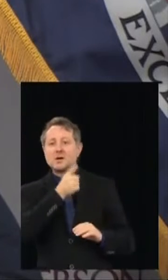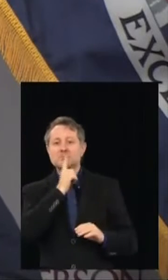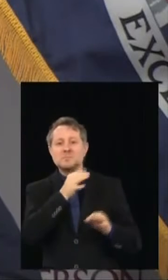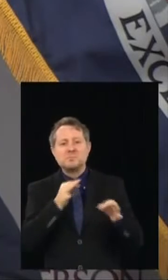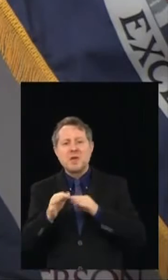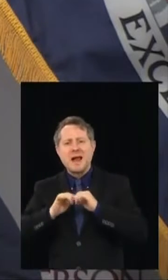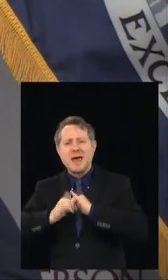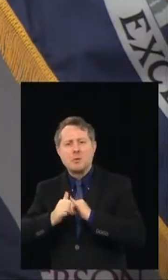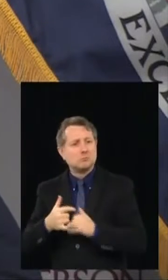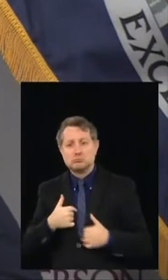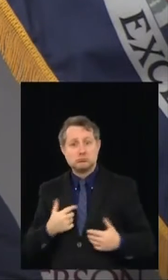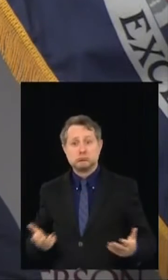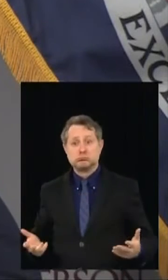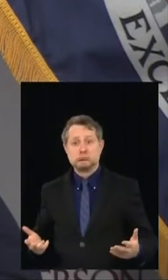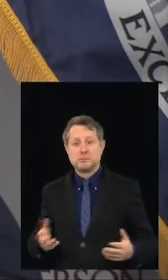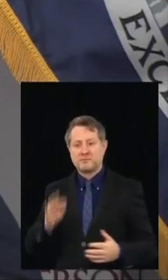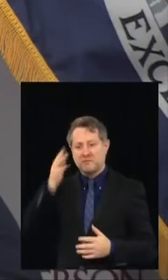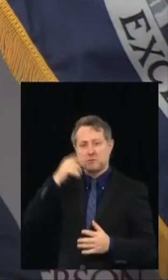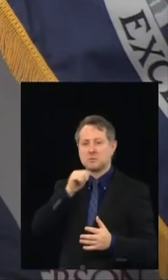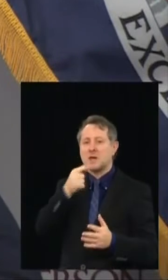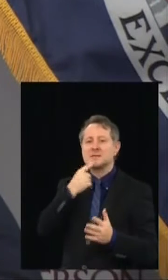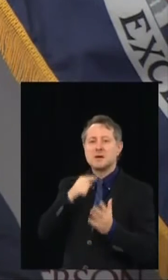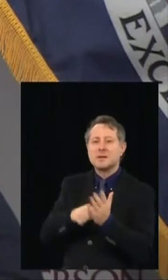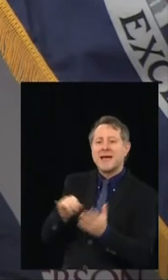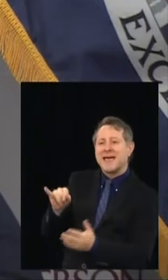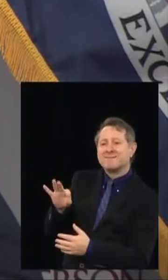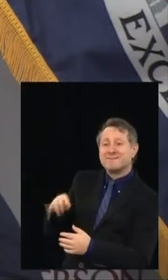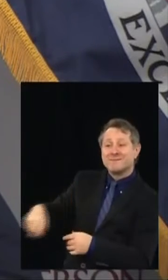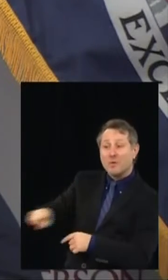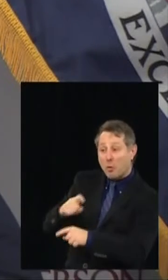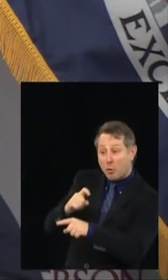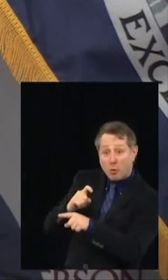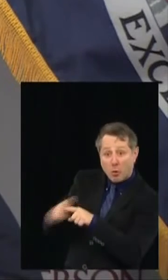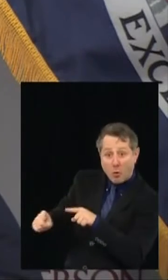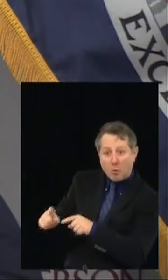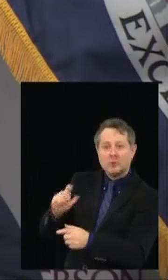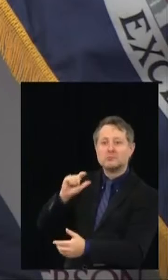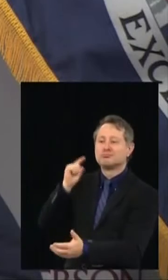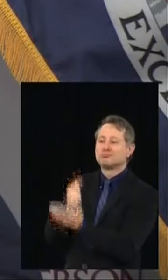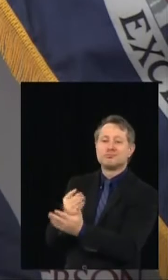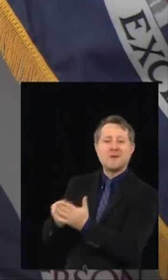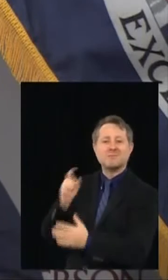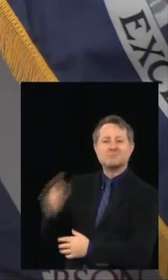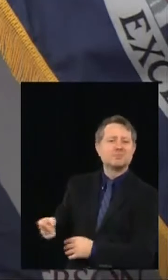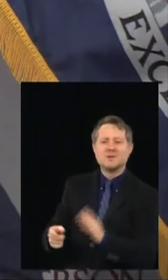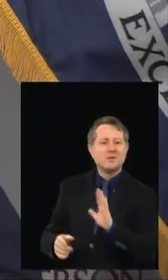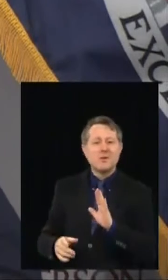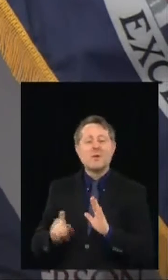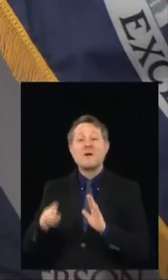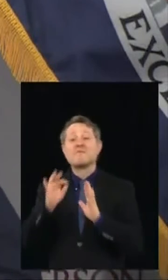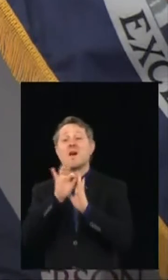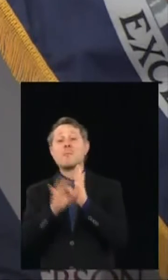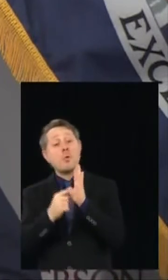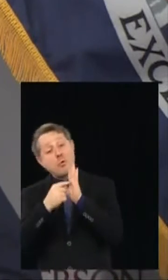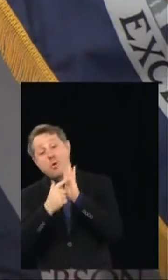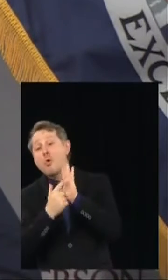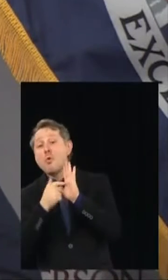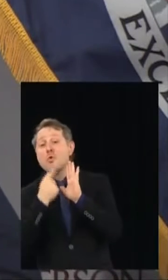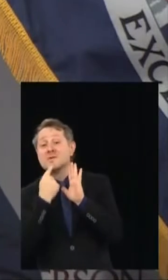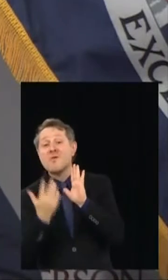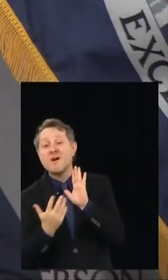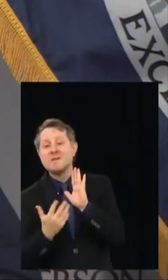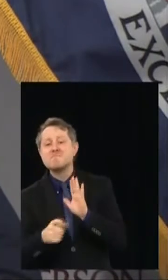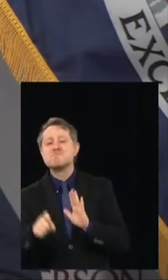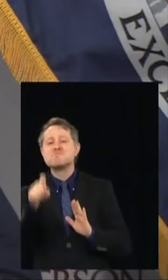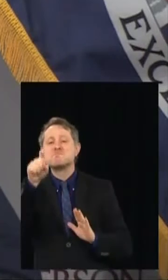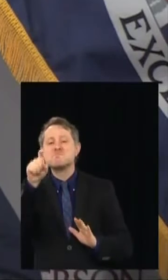anyone who calls gets money. Federal law says when the person calls, they have to certify the following 57